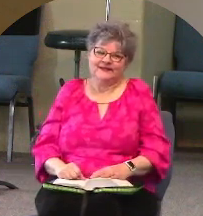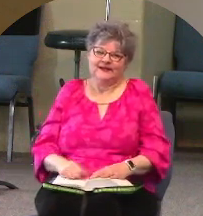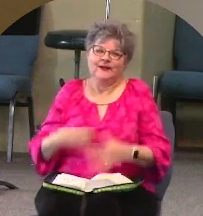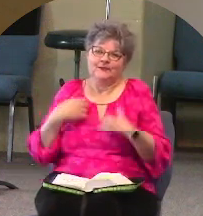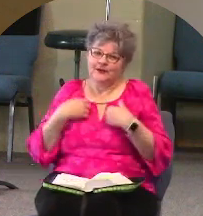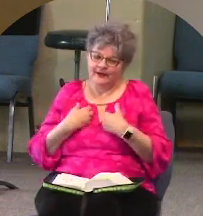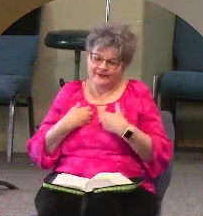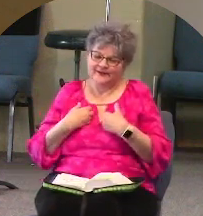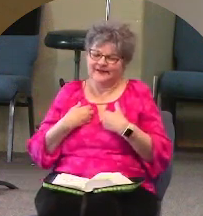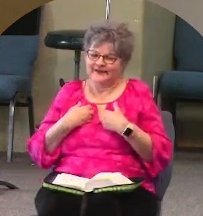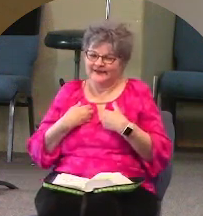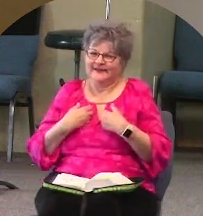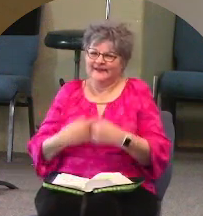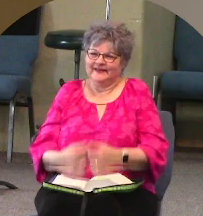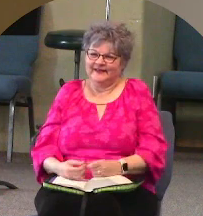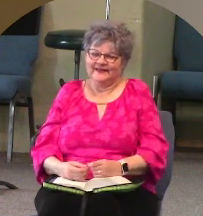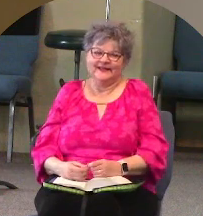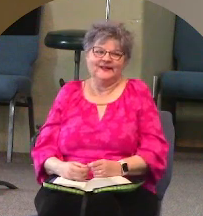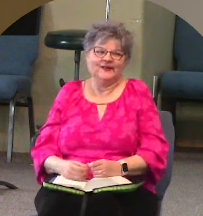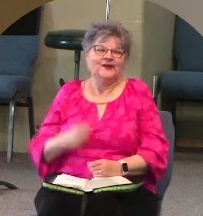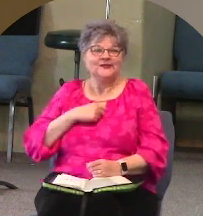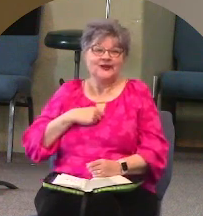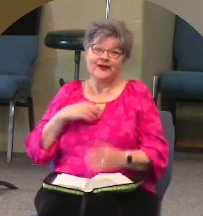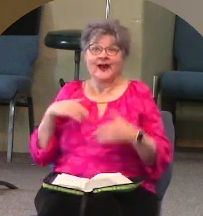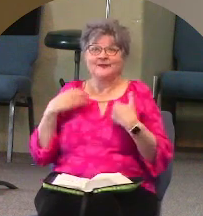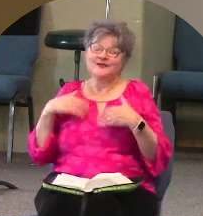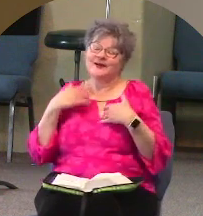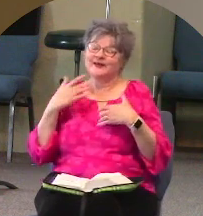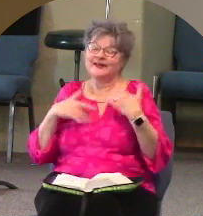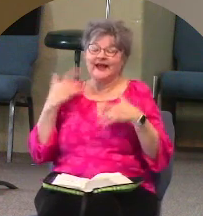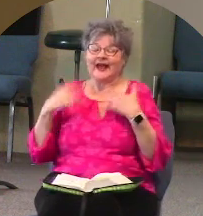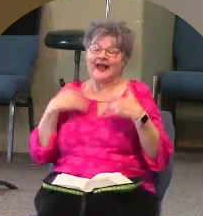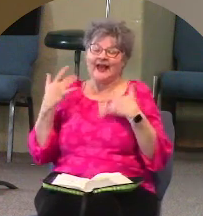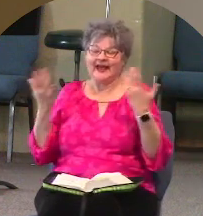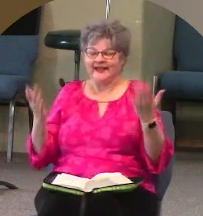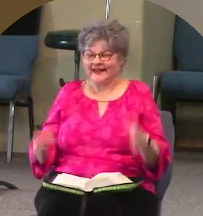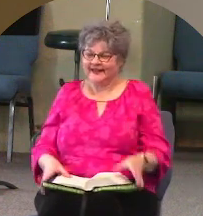tired. Oh, I'm sorry. I'm young, Joanne. Joanne said I'm